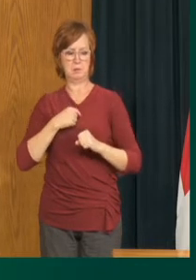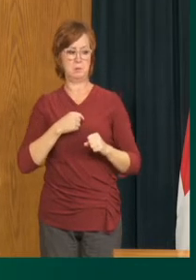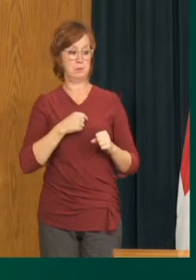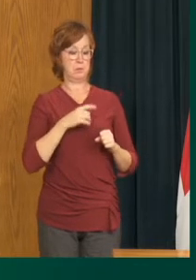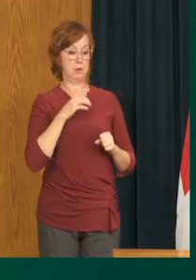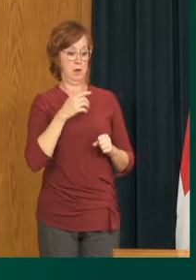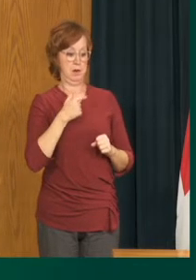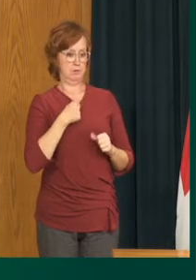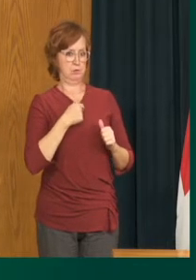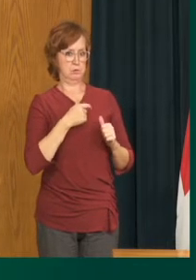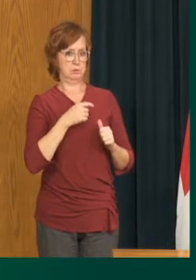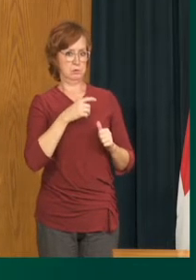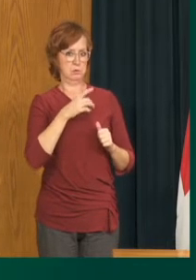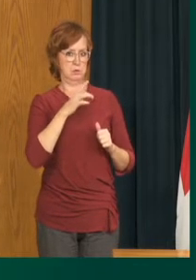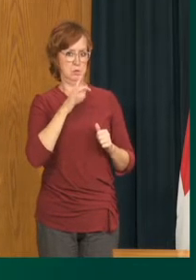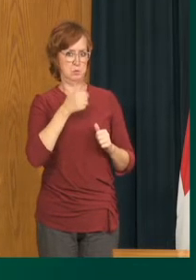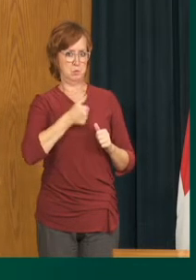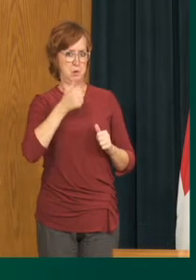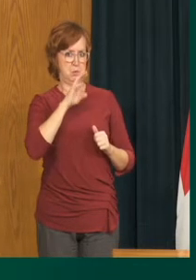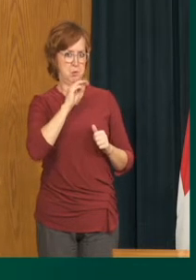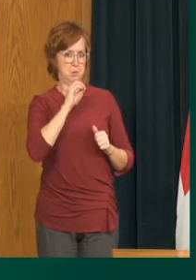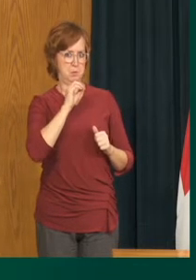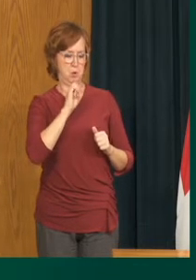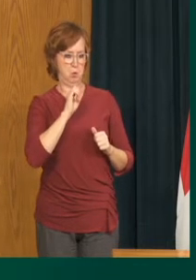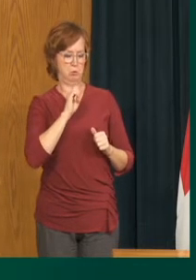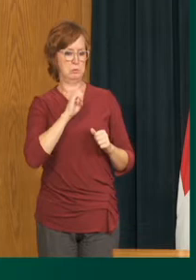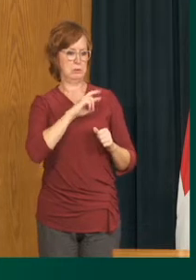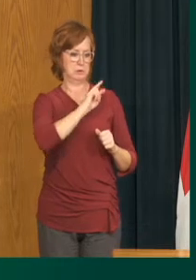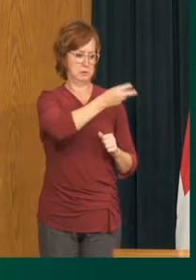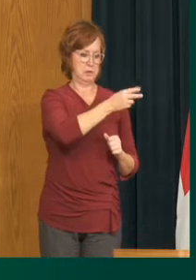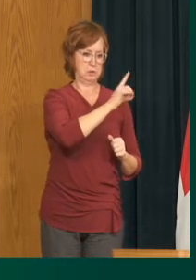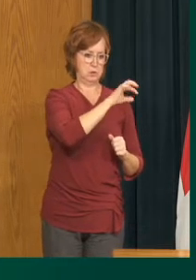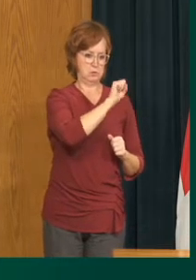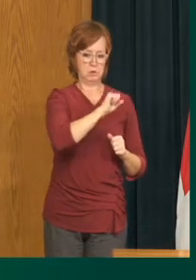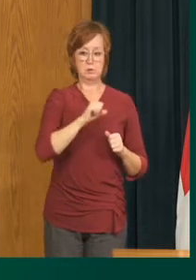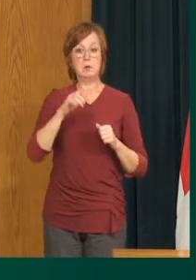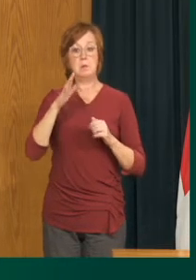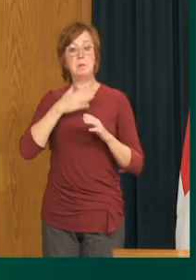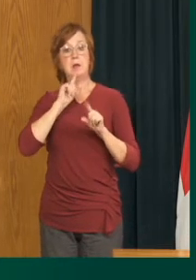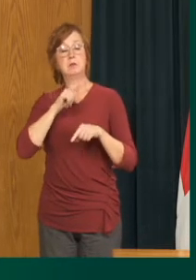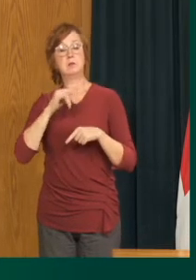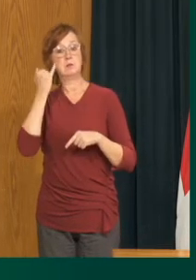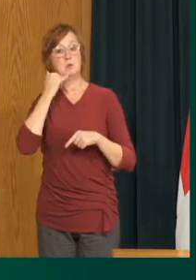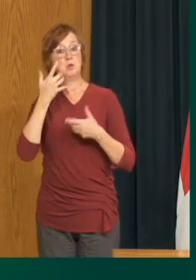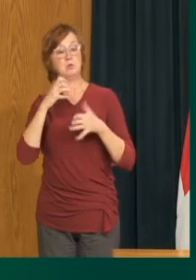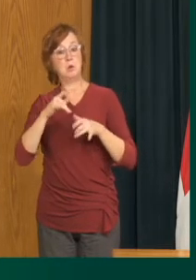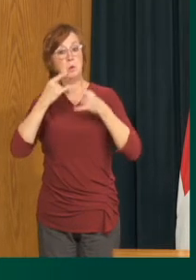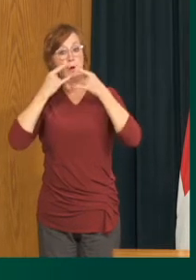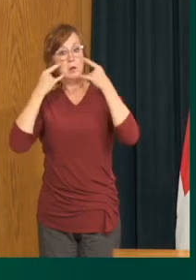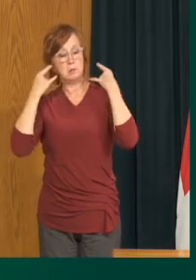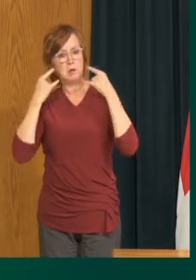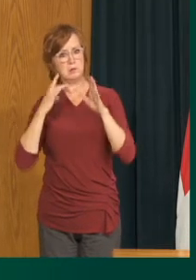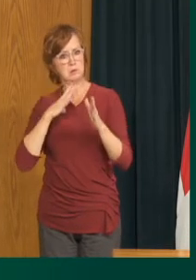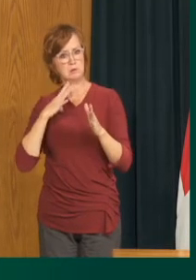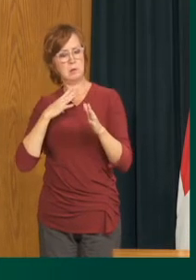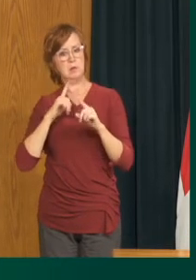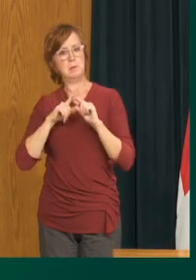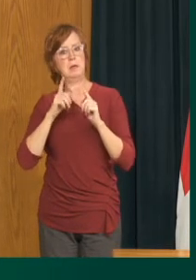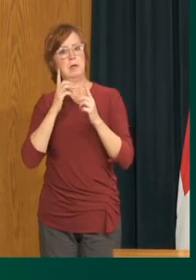I'll turn it over to Dr. Shahab and just say if you don't want to wear a mask, that's fine. But you should stay 2 meters apart from